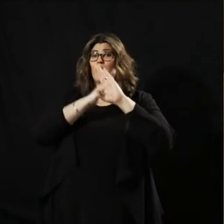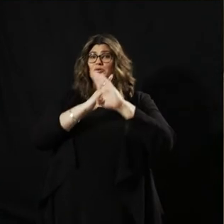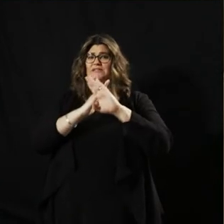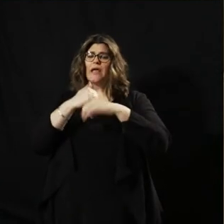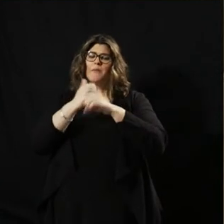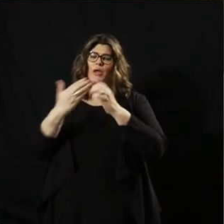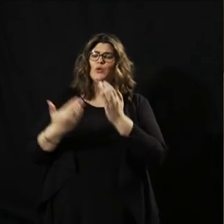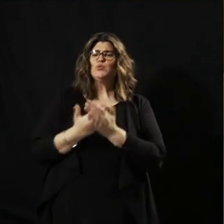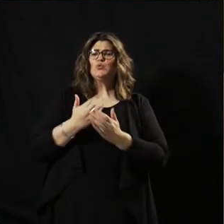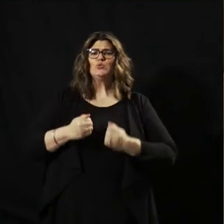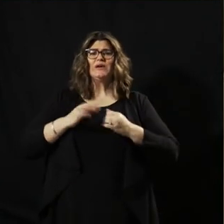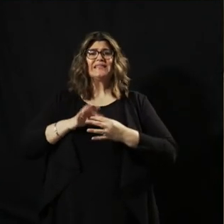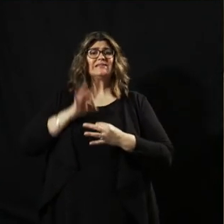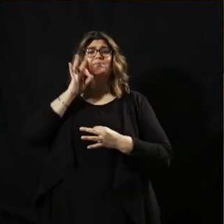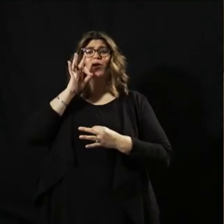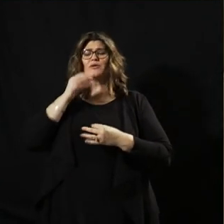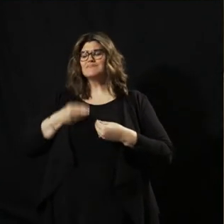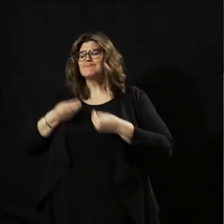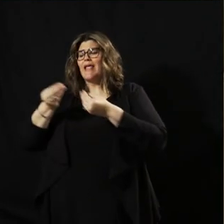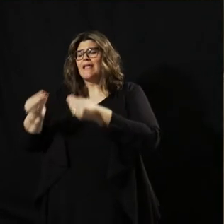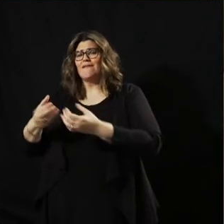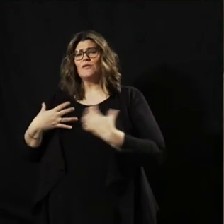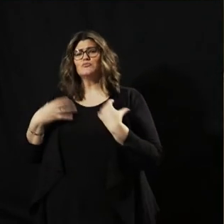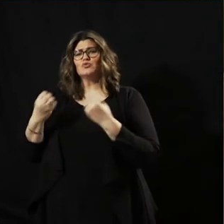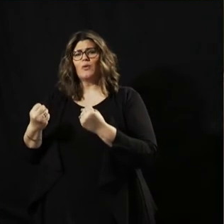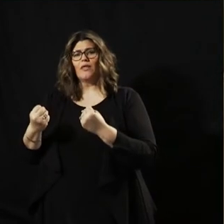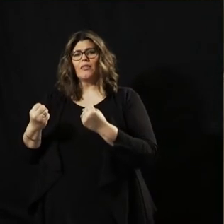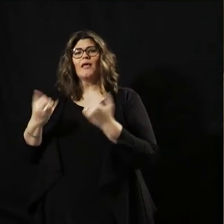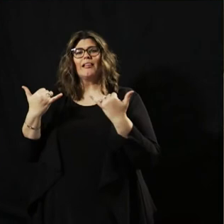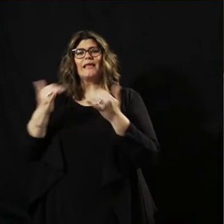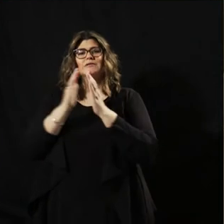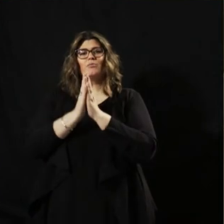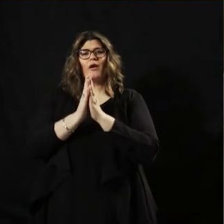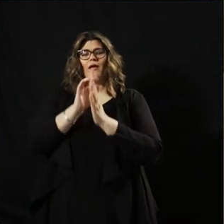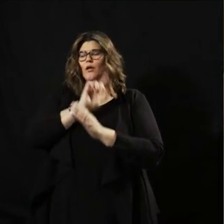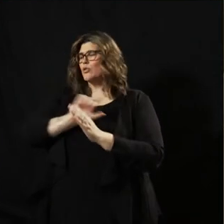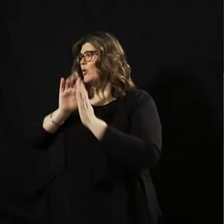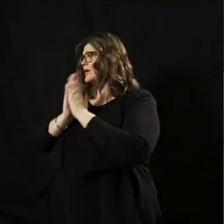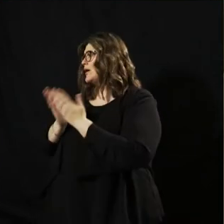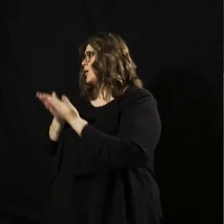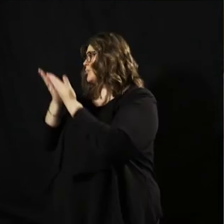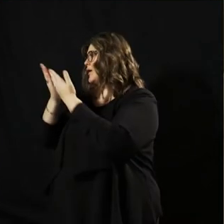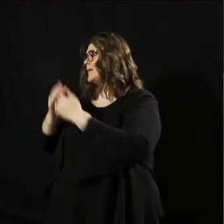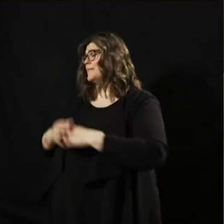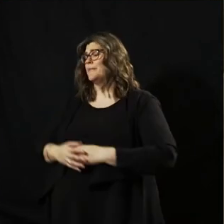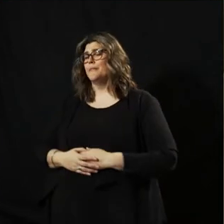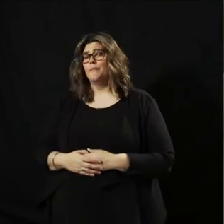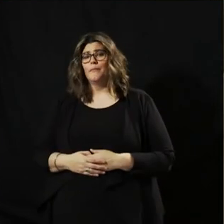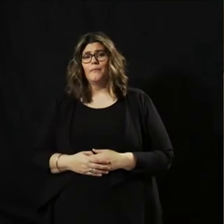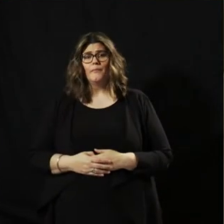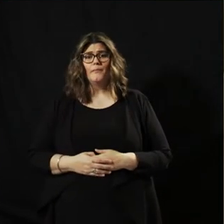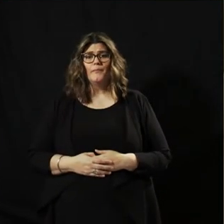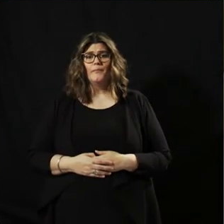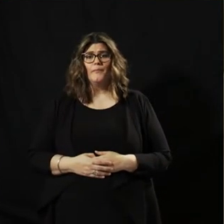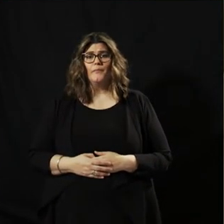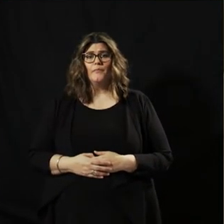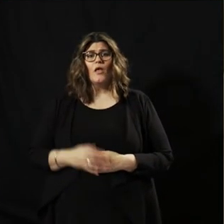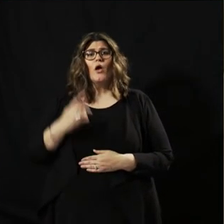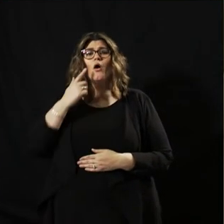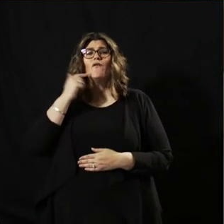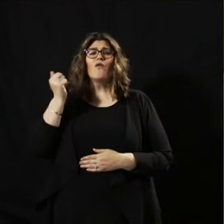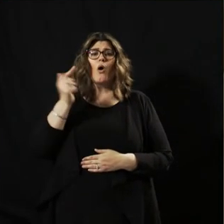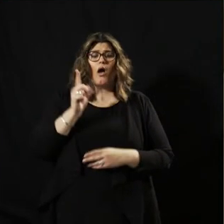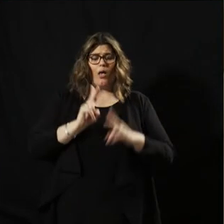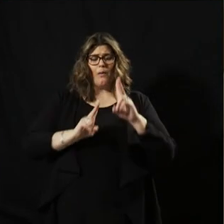spirits, and give them strength. Let us pray to the Lord. Lord, hear our prayer. For all